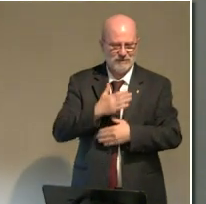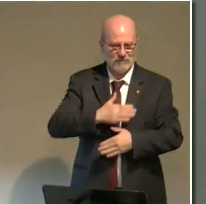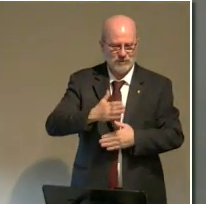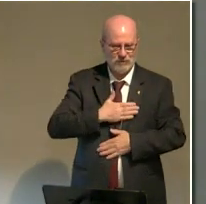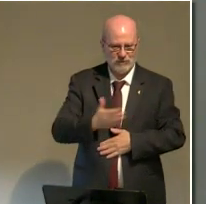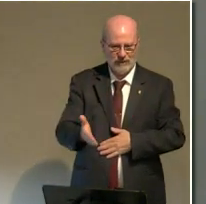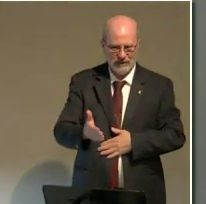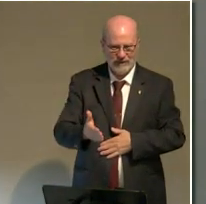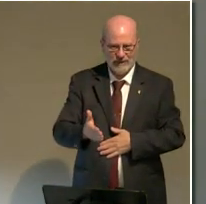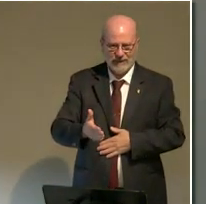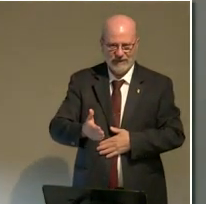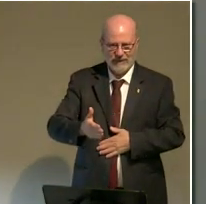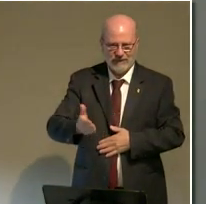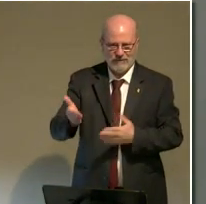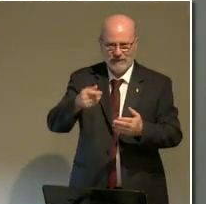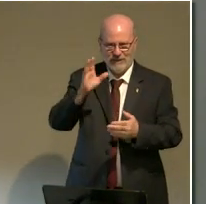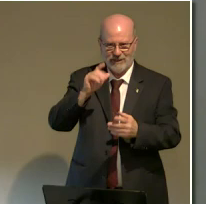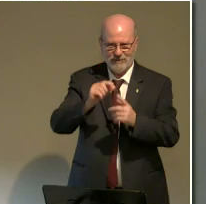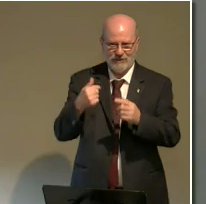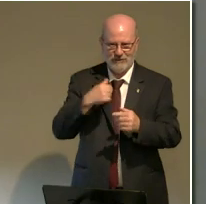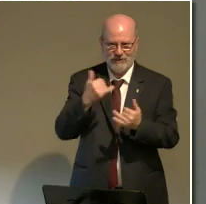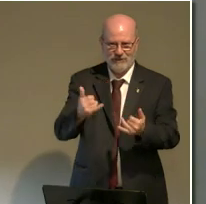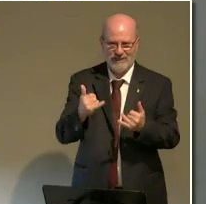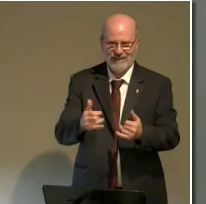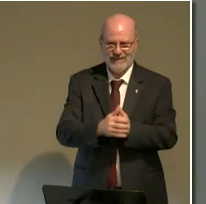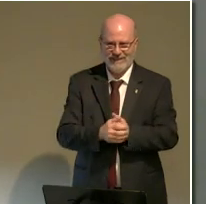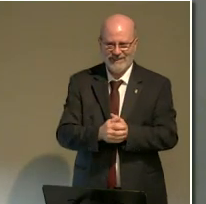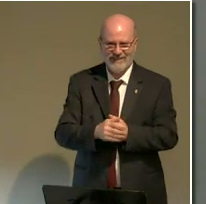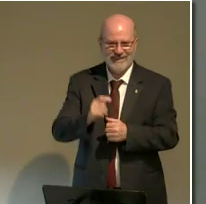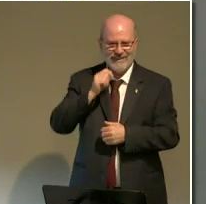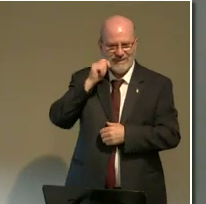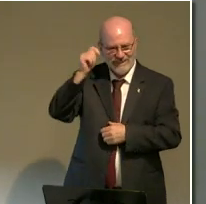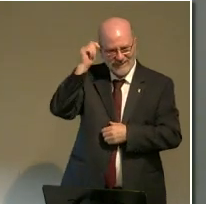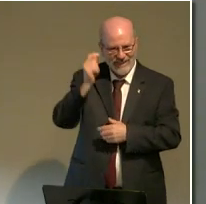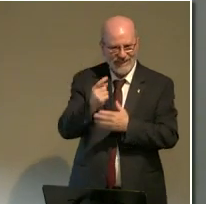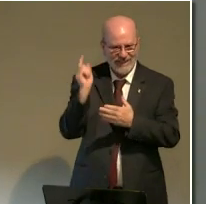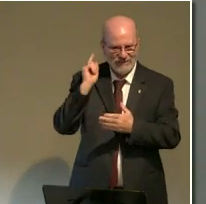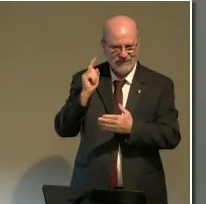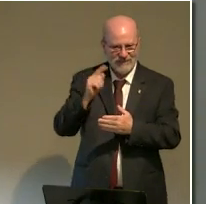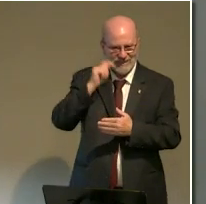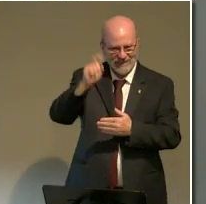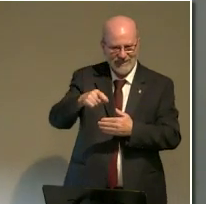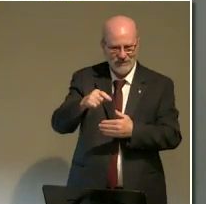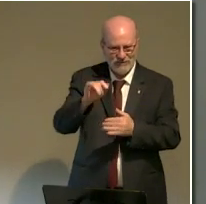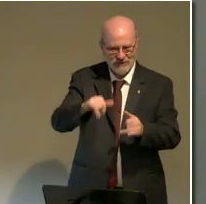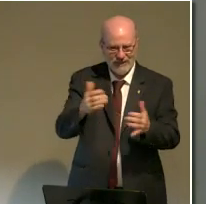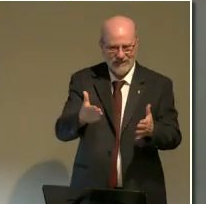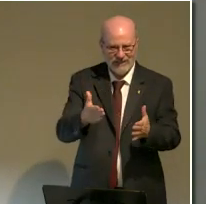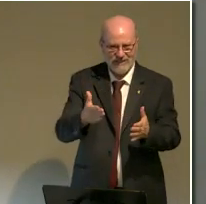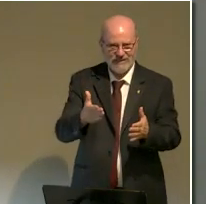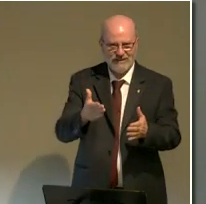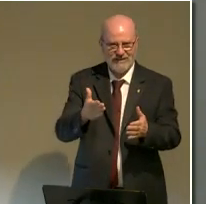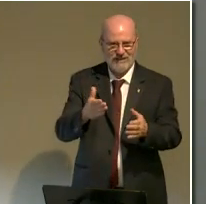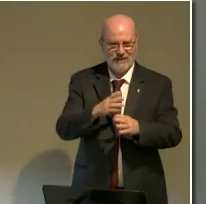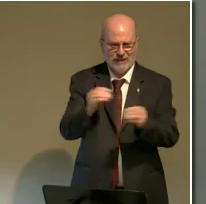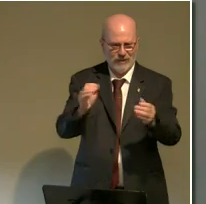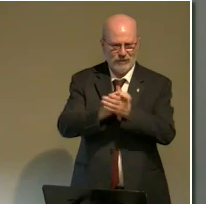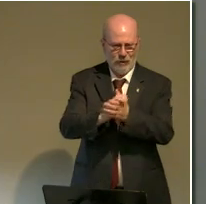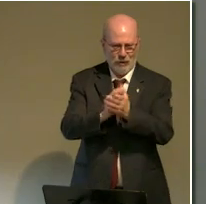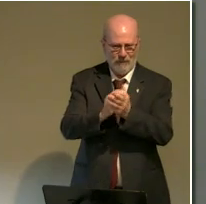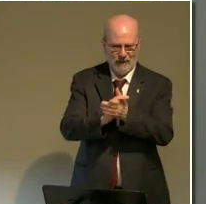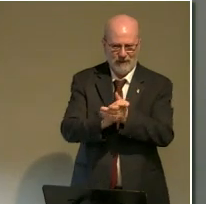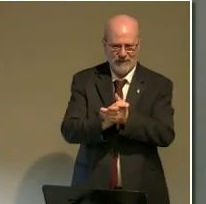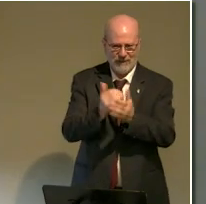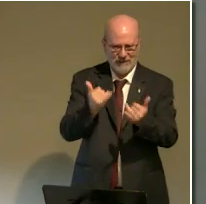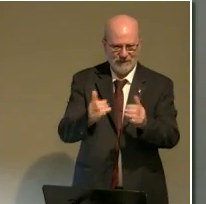your willingness to bring God's word to us today. And okay, now last Sunday the teens had to stay up here and I got no applause. This Sunday